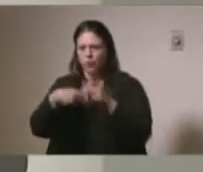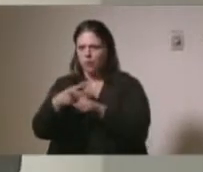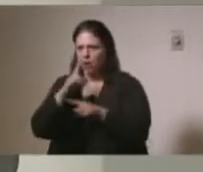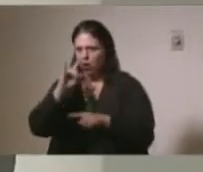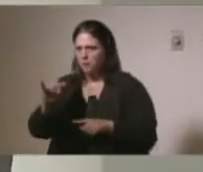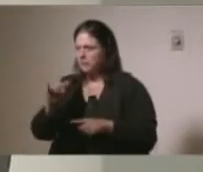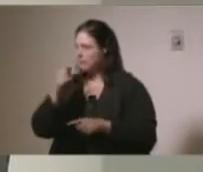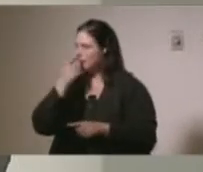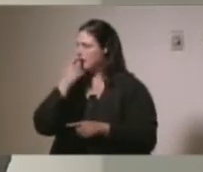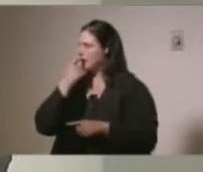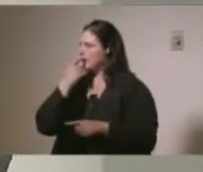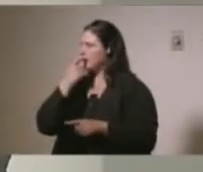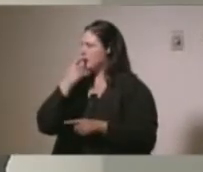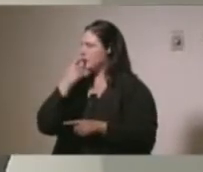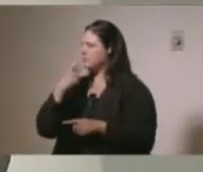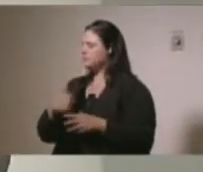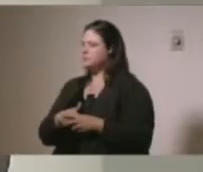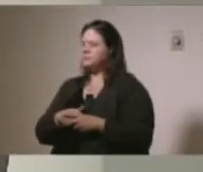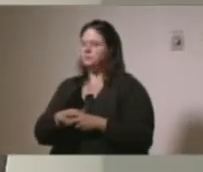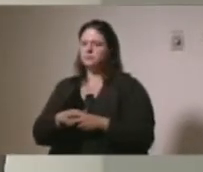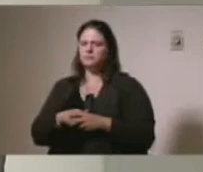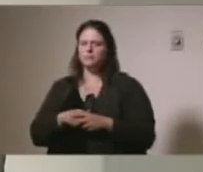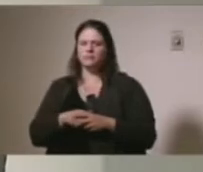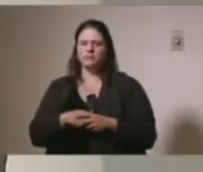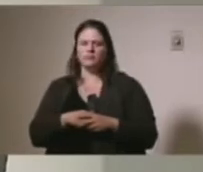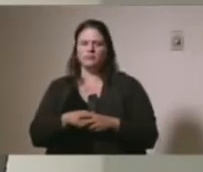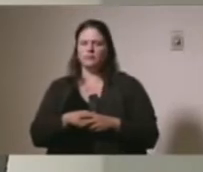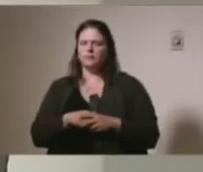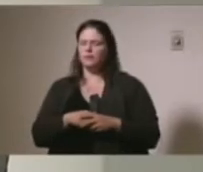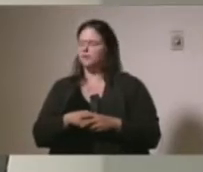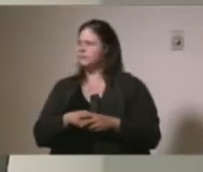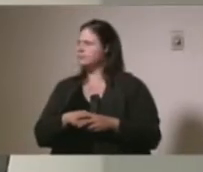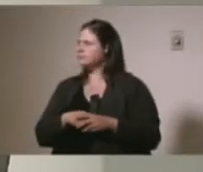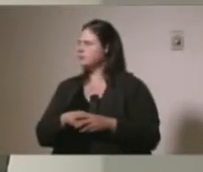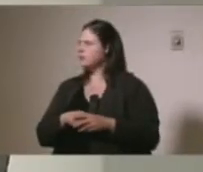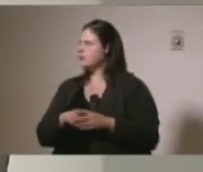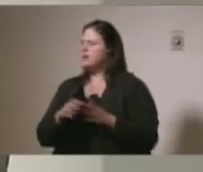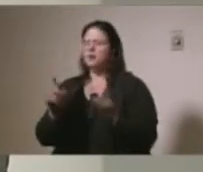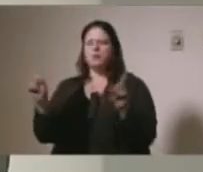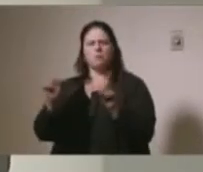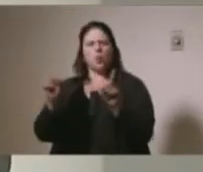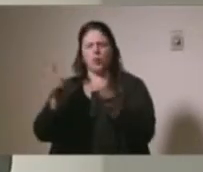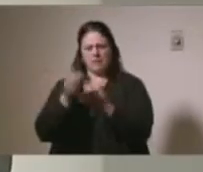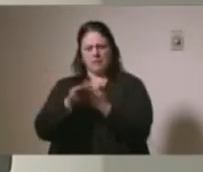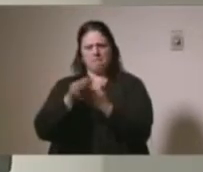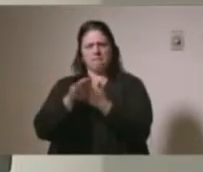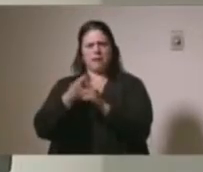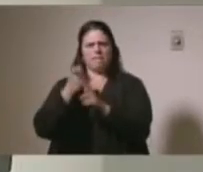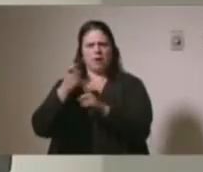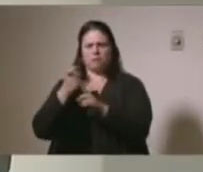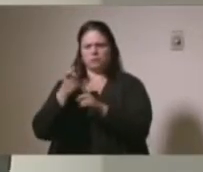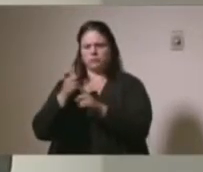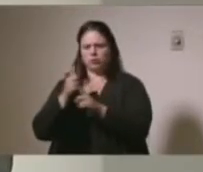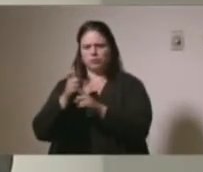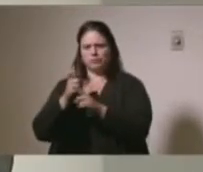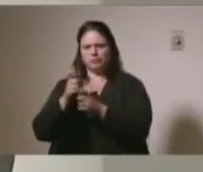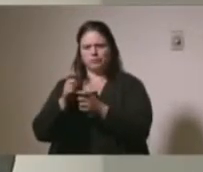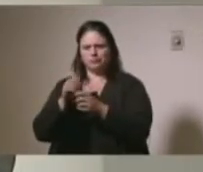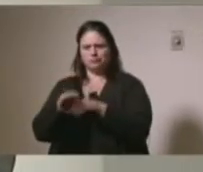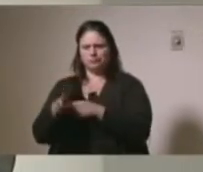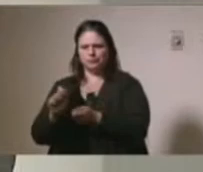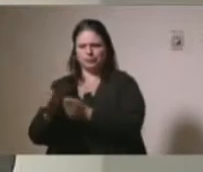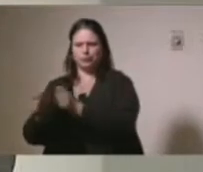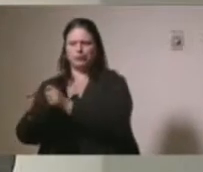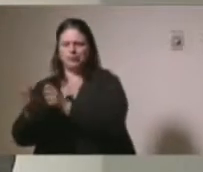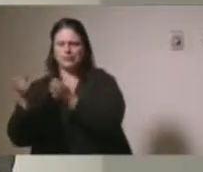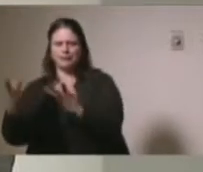But the issue is where is the capital expenditure required to make these changes going to come from? Well, the answer is